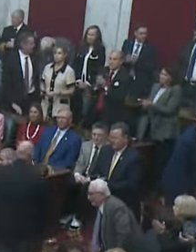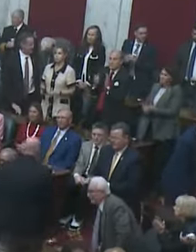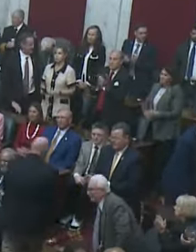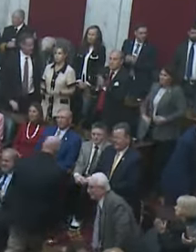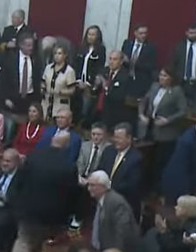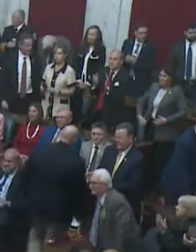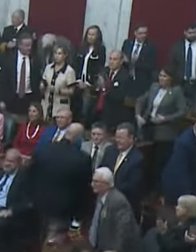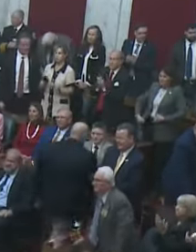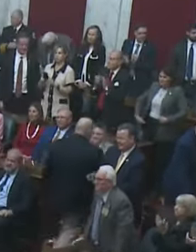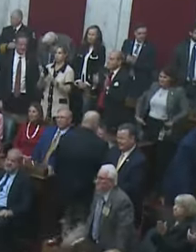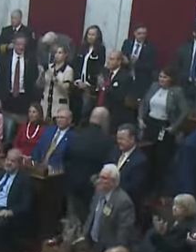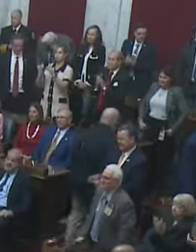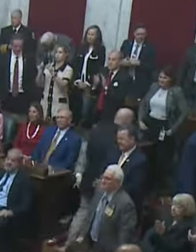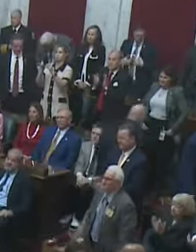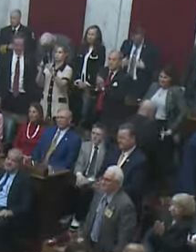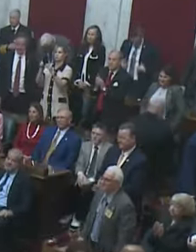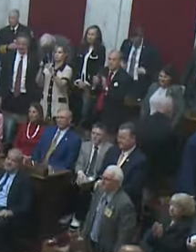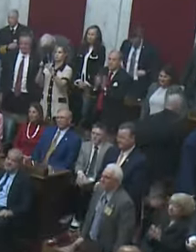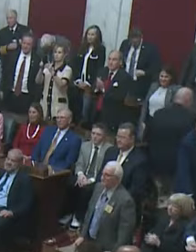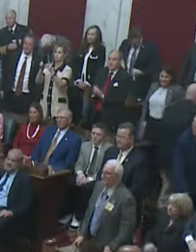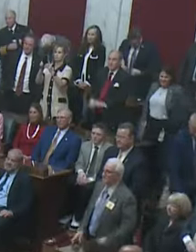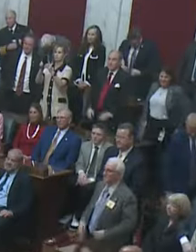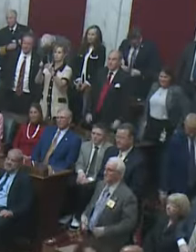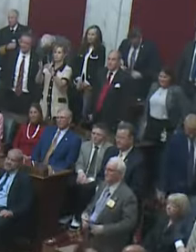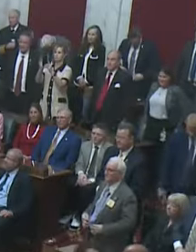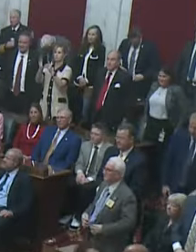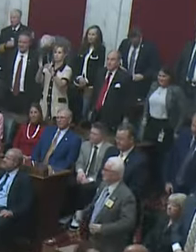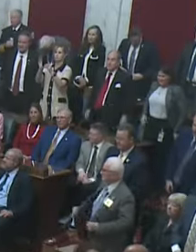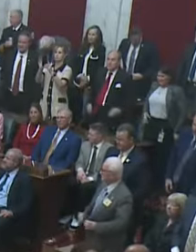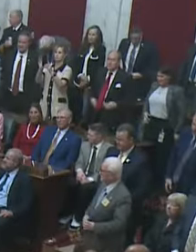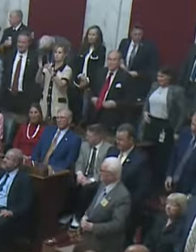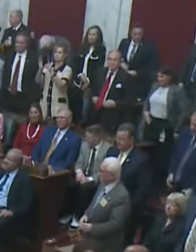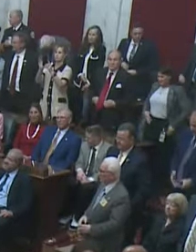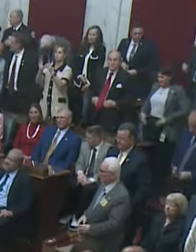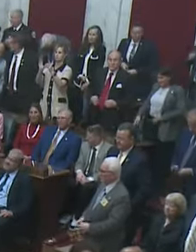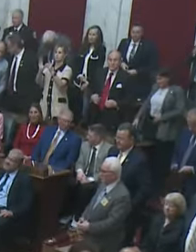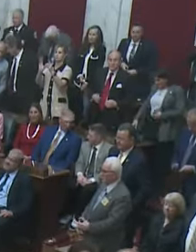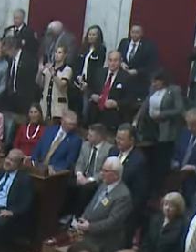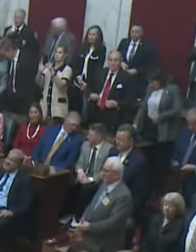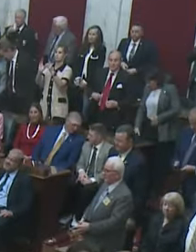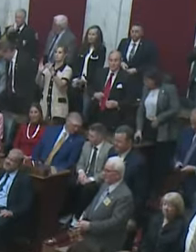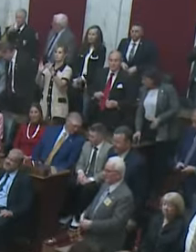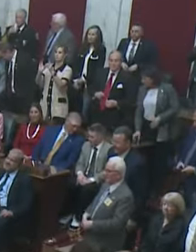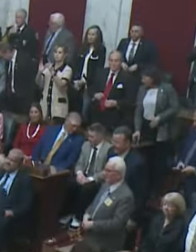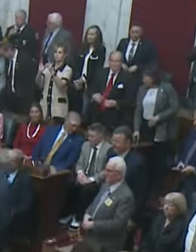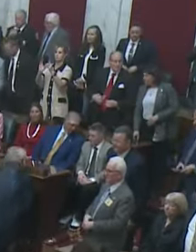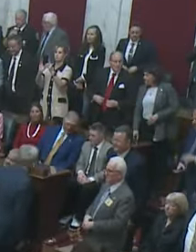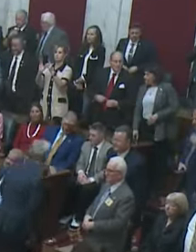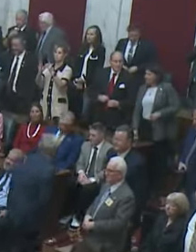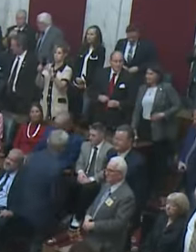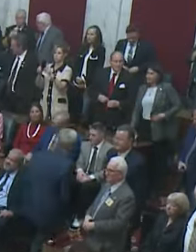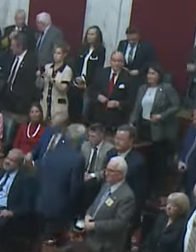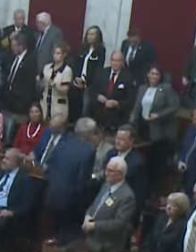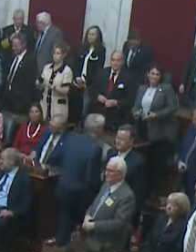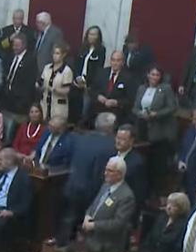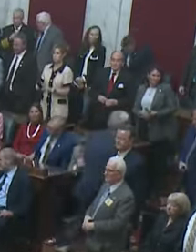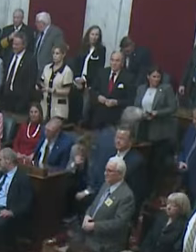listed off a number of dollar amount projects that are going to come out of that surplus budget, he says.